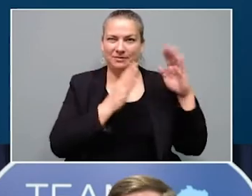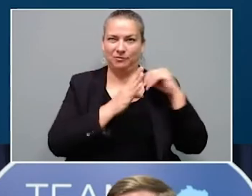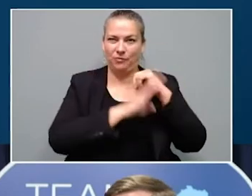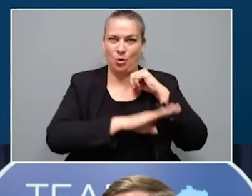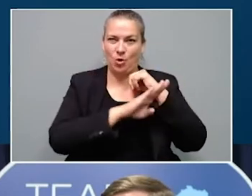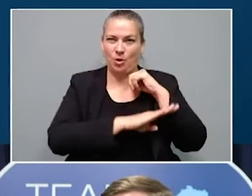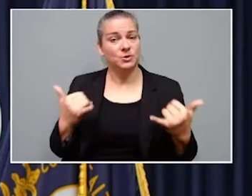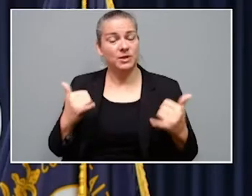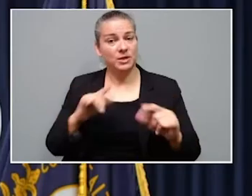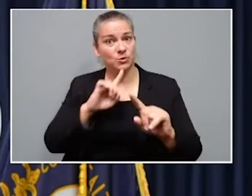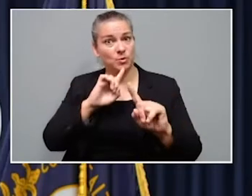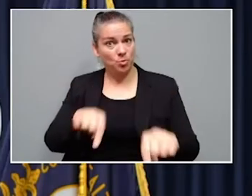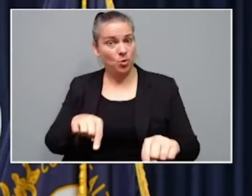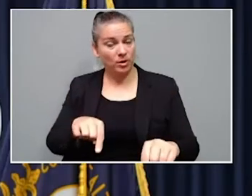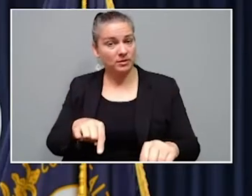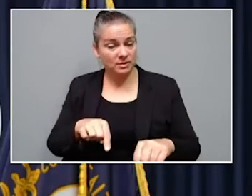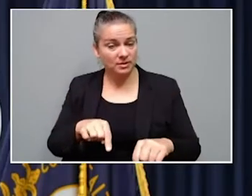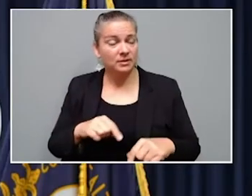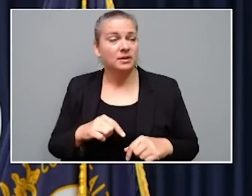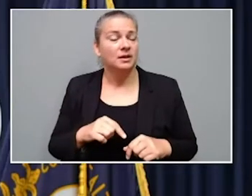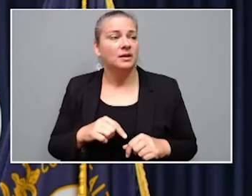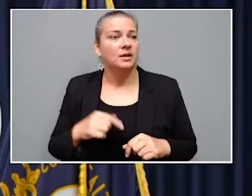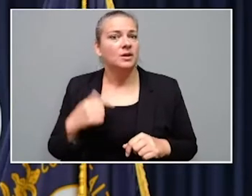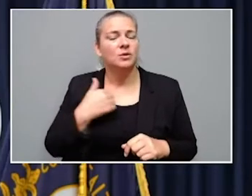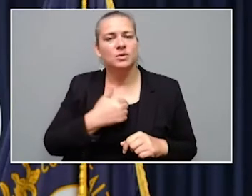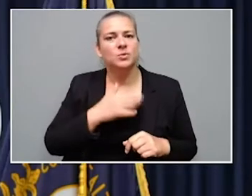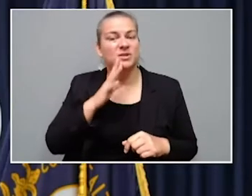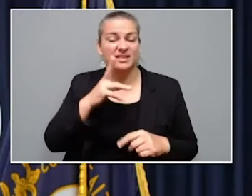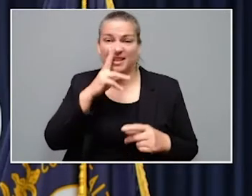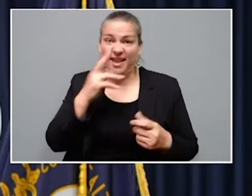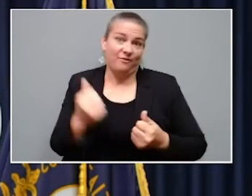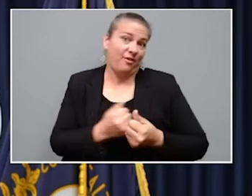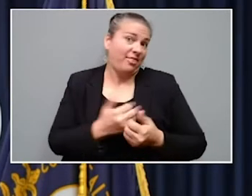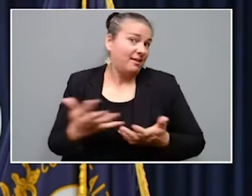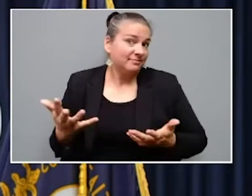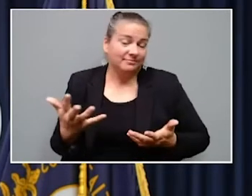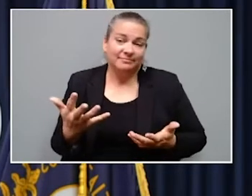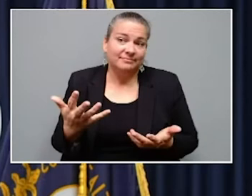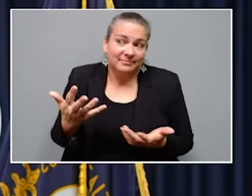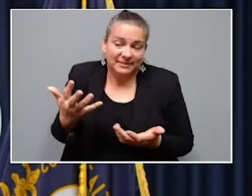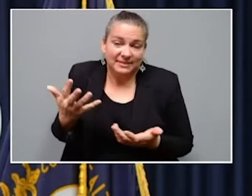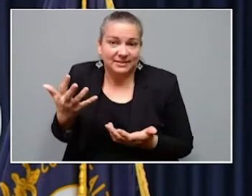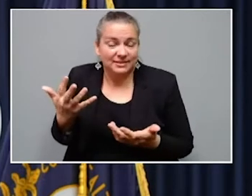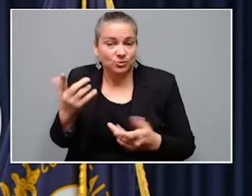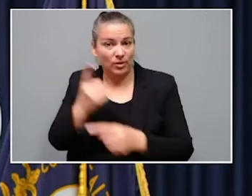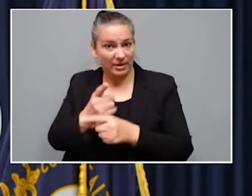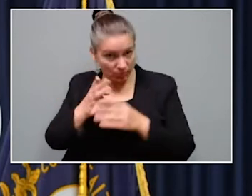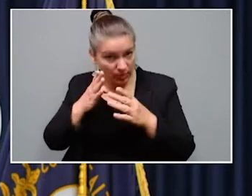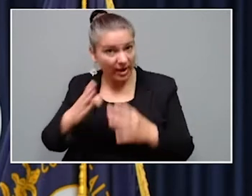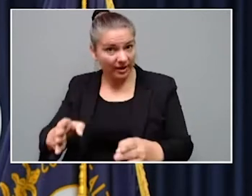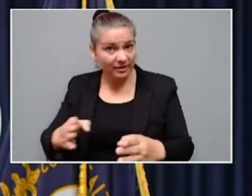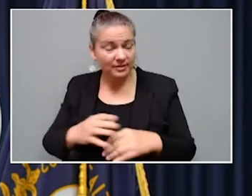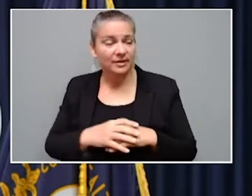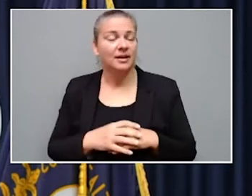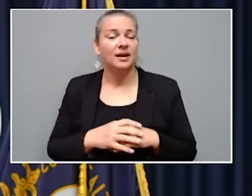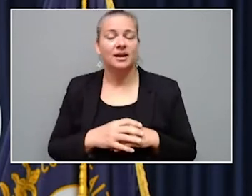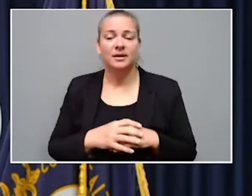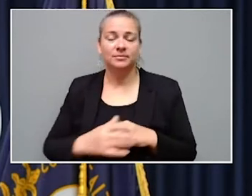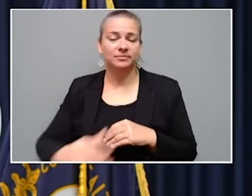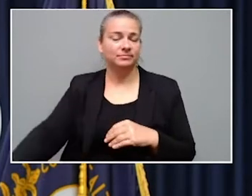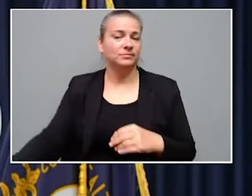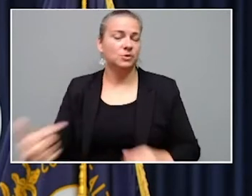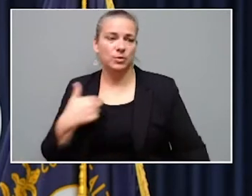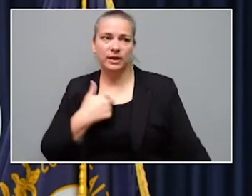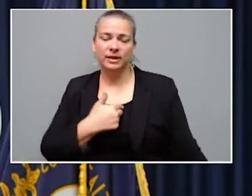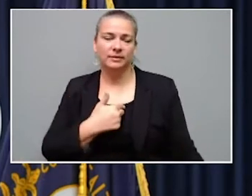too high. Just about everything is moving in the right direction. And actually at a speed that